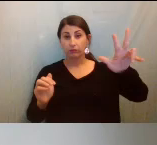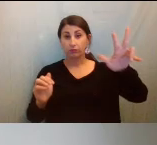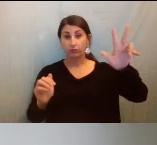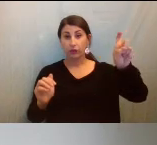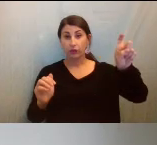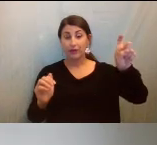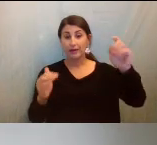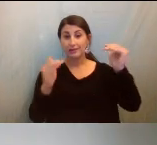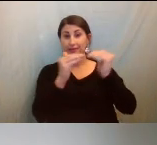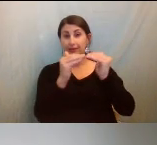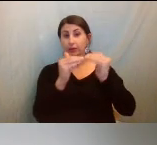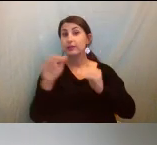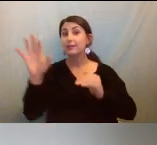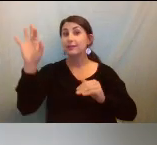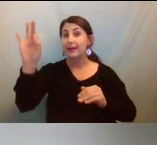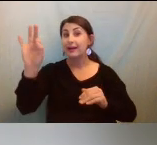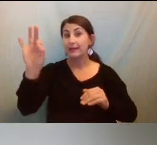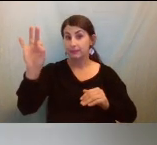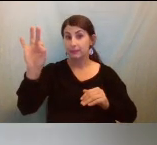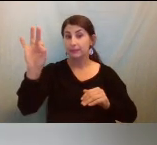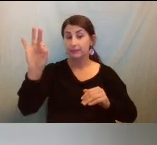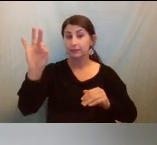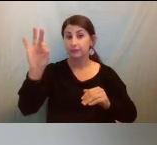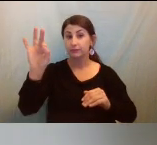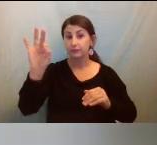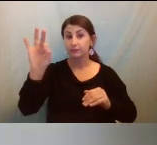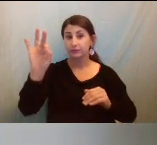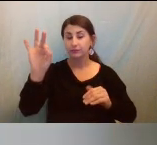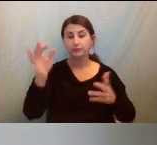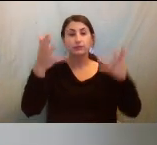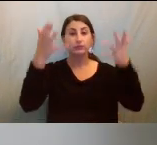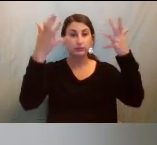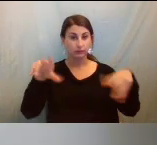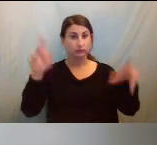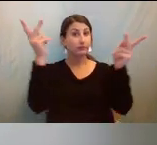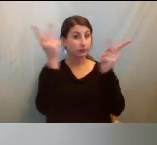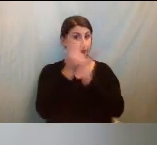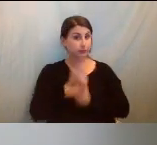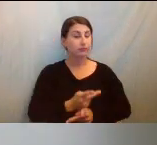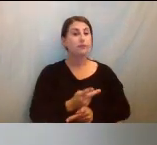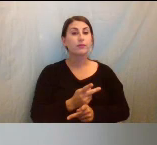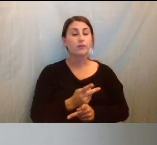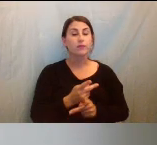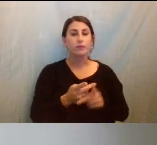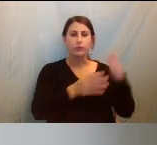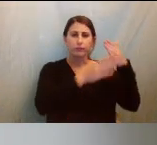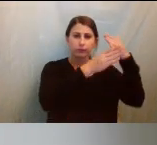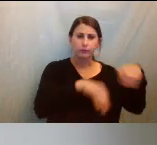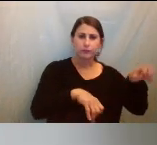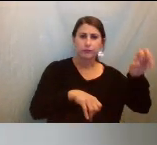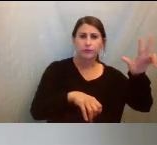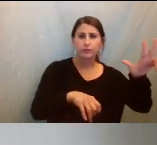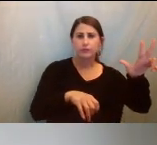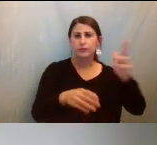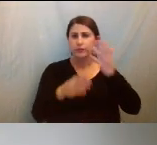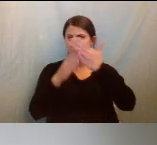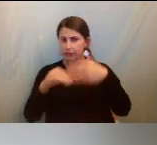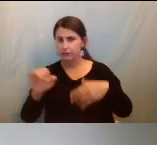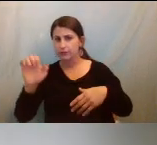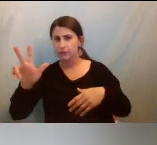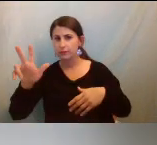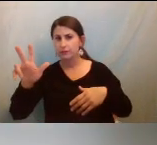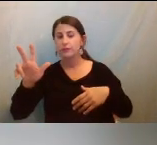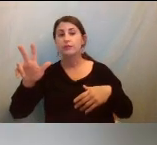with 3x equals 9. Then this is multiplication, so I'm going to divide by 3 on